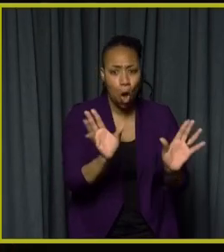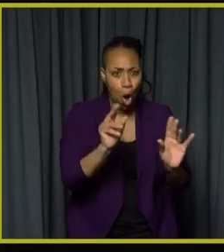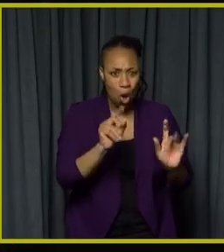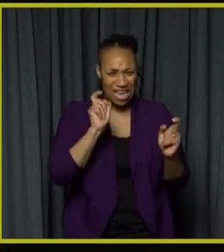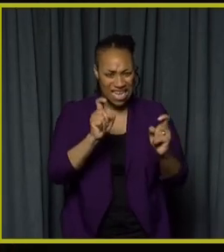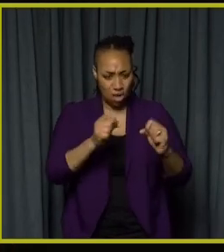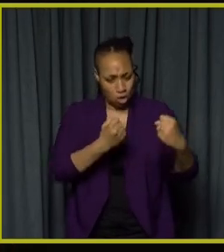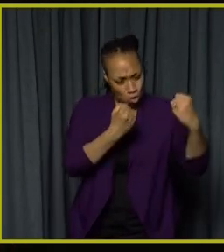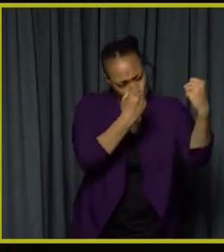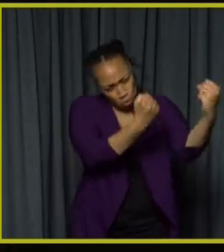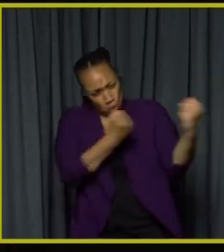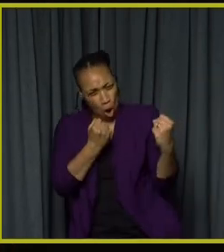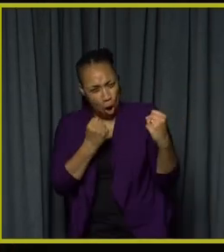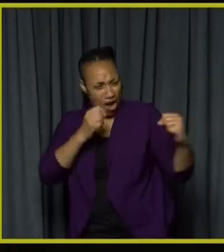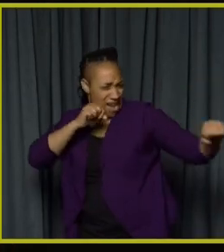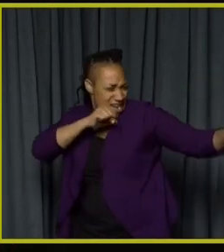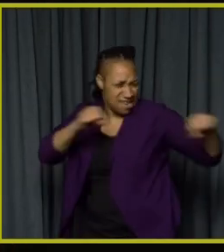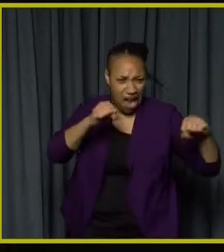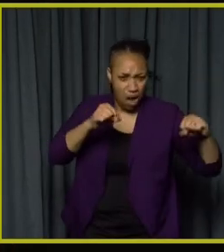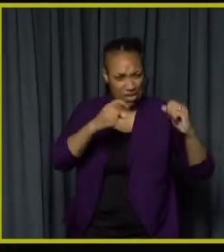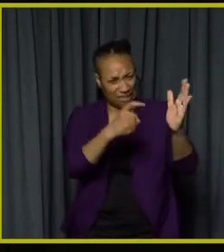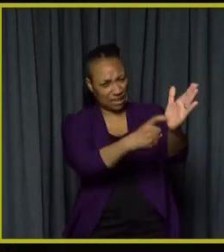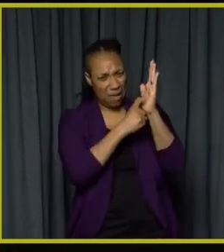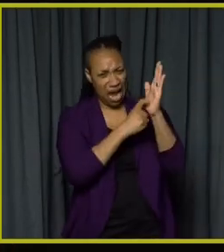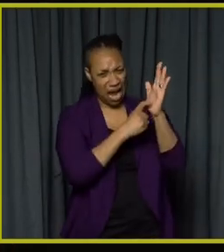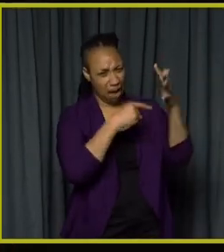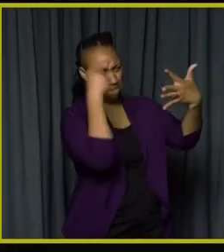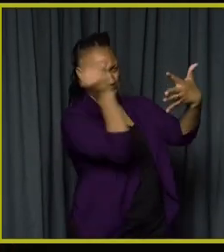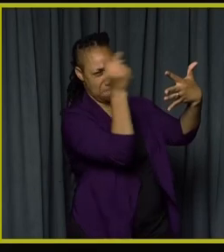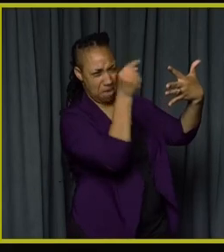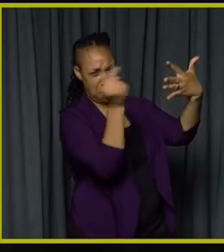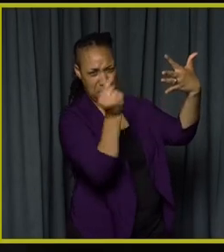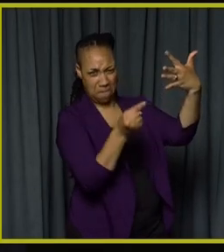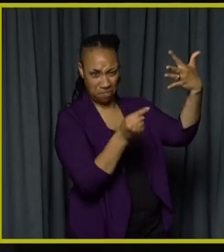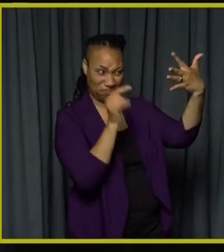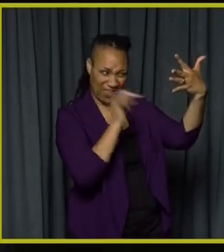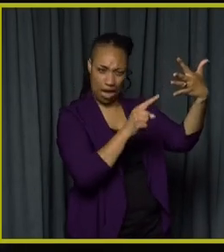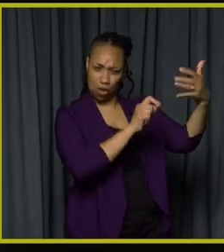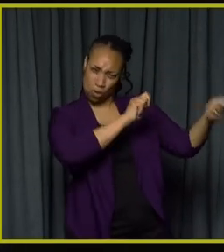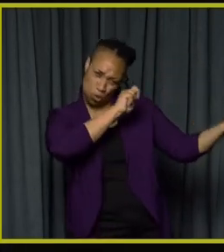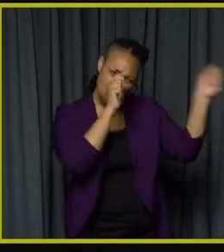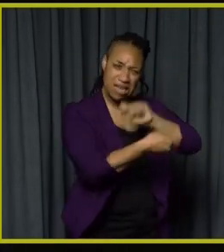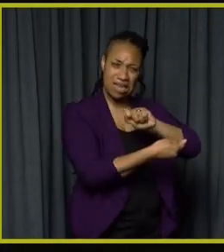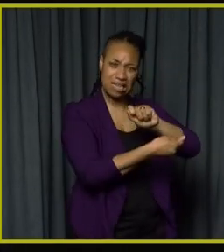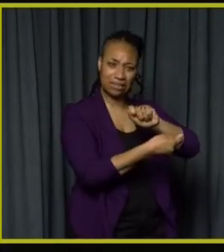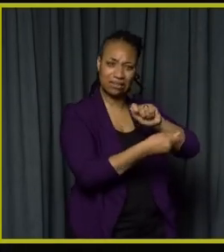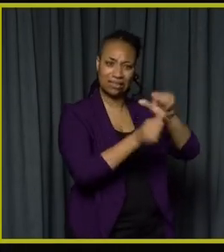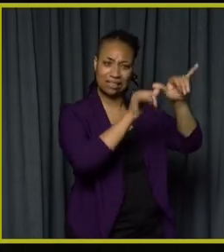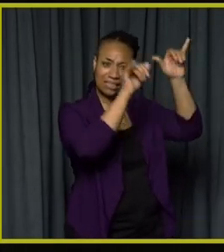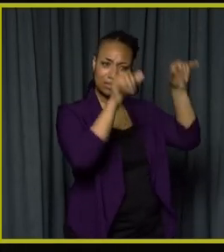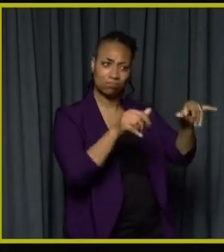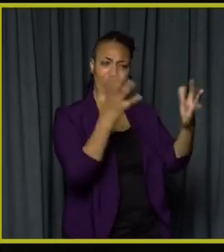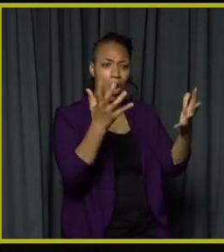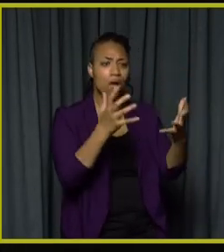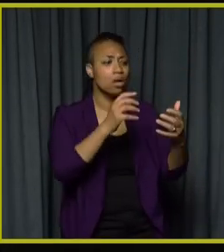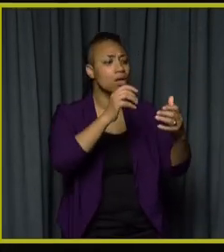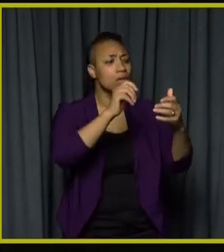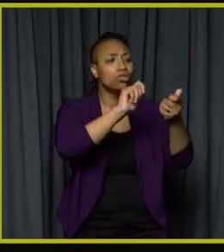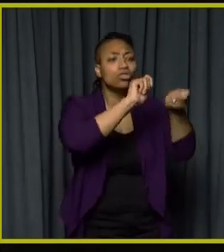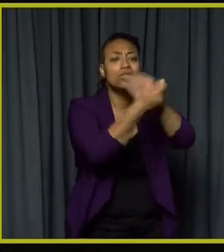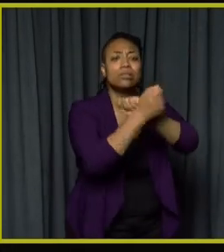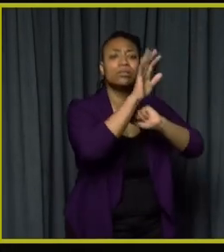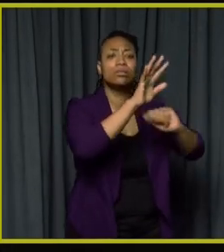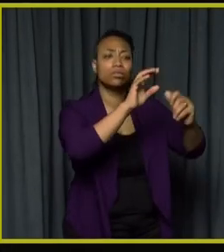demands and a complete restructuring of society to address these interlocking injustices. Go now